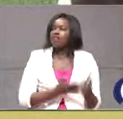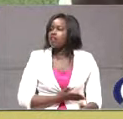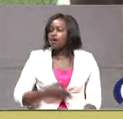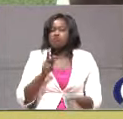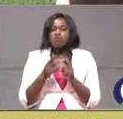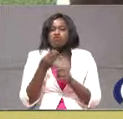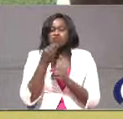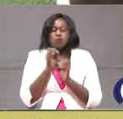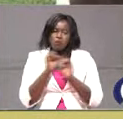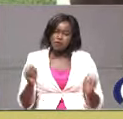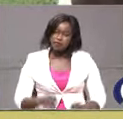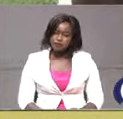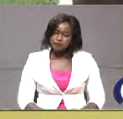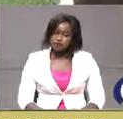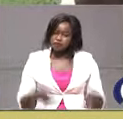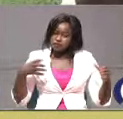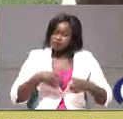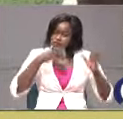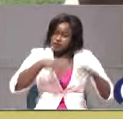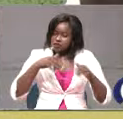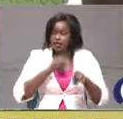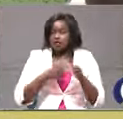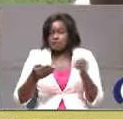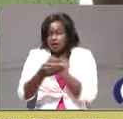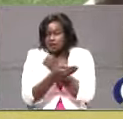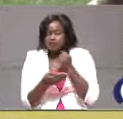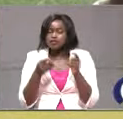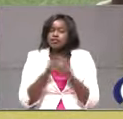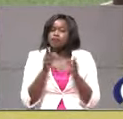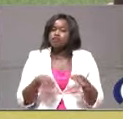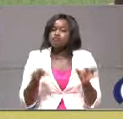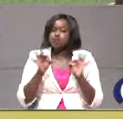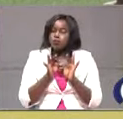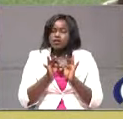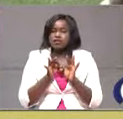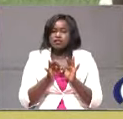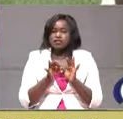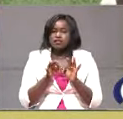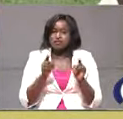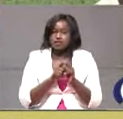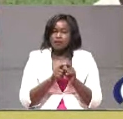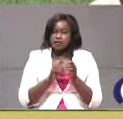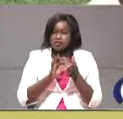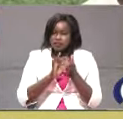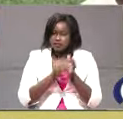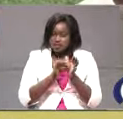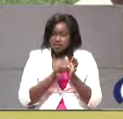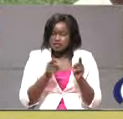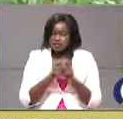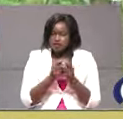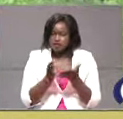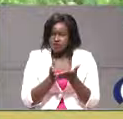the farmer needs to do at harvesting to remove the seed from the crop, that's what we call primary